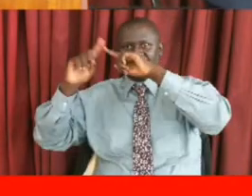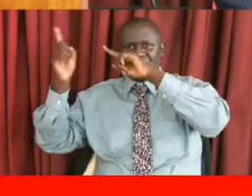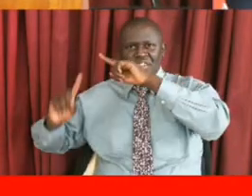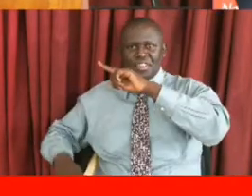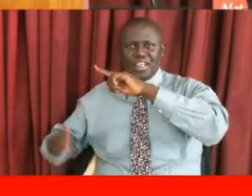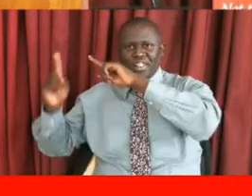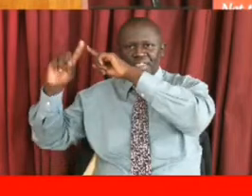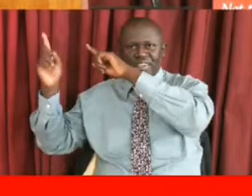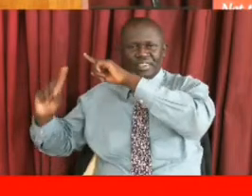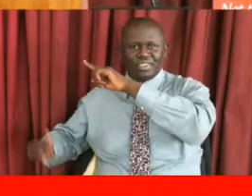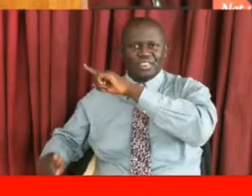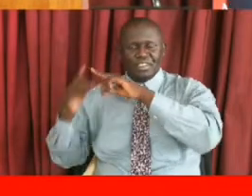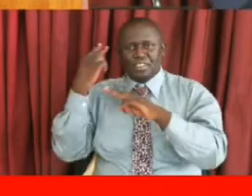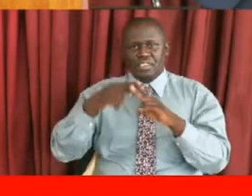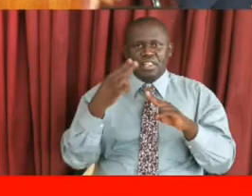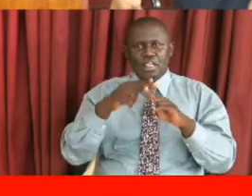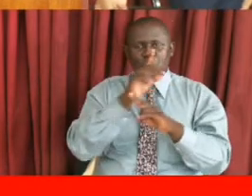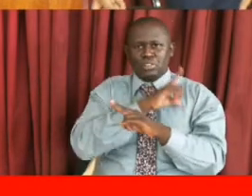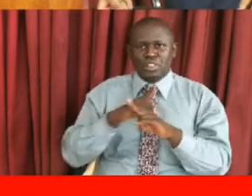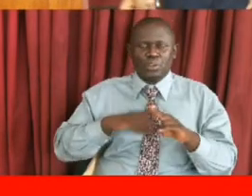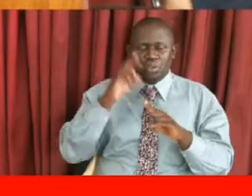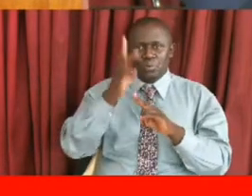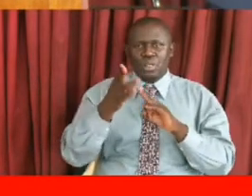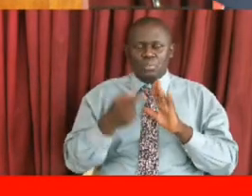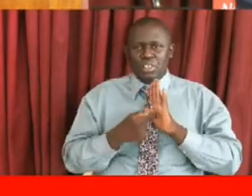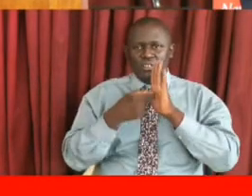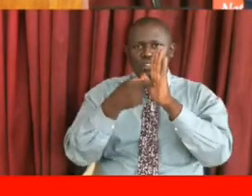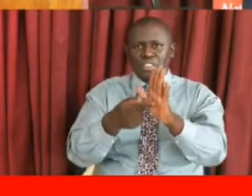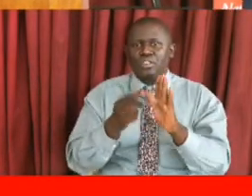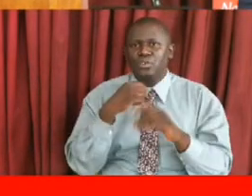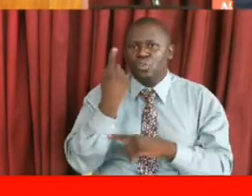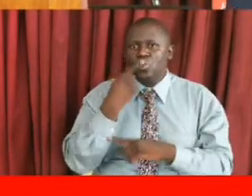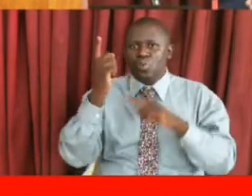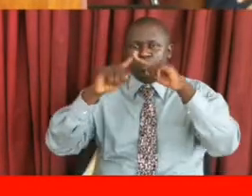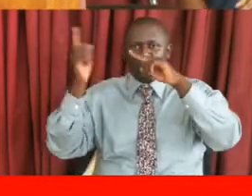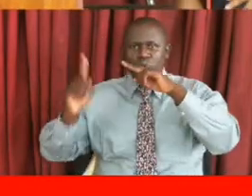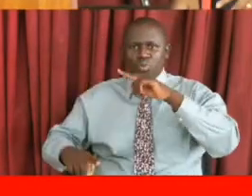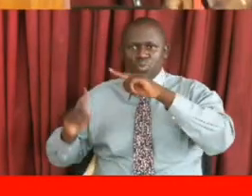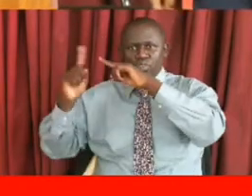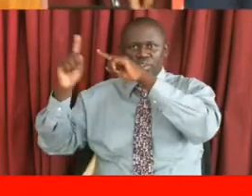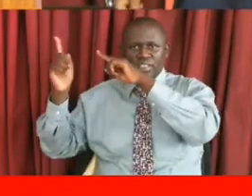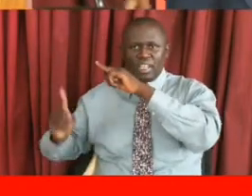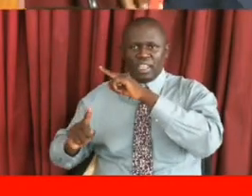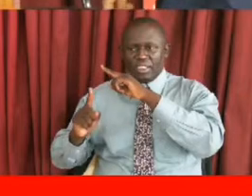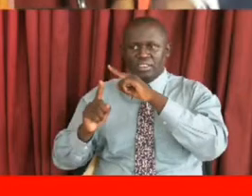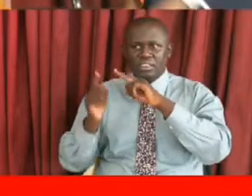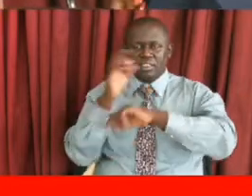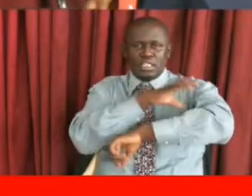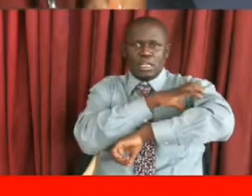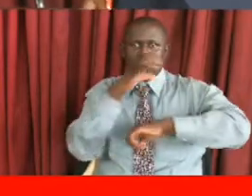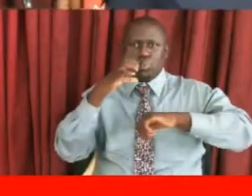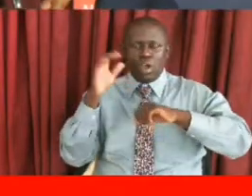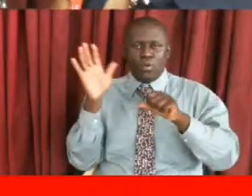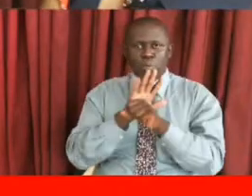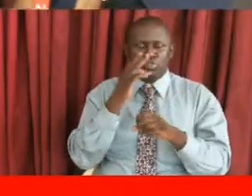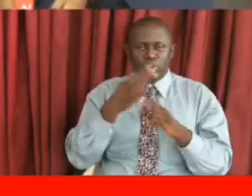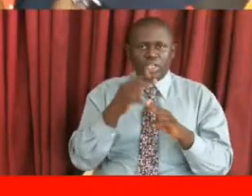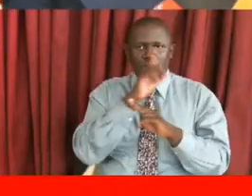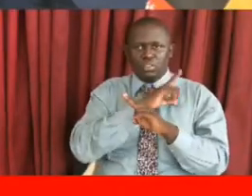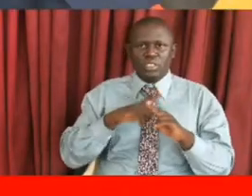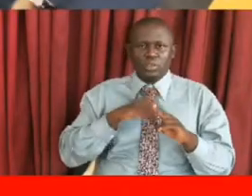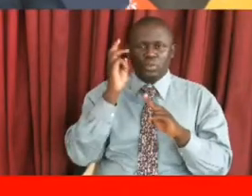Lord will be revealed in the Thunders the all powerful name of the Lord will be revealed in the